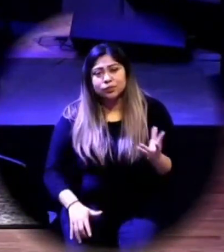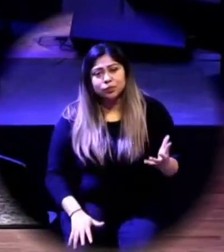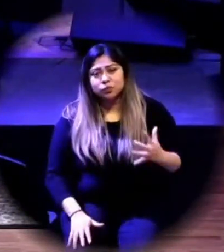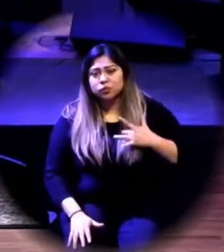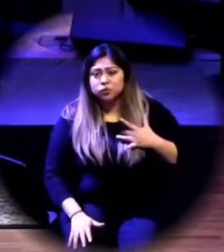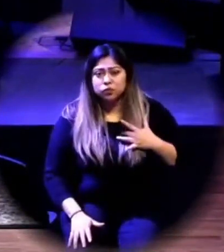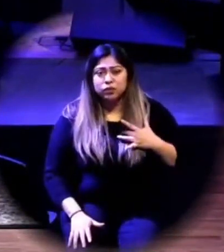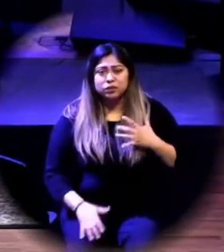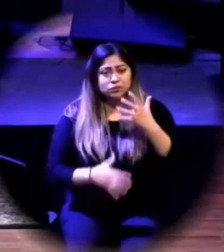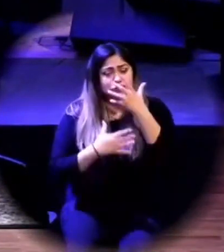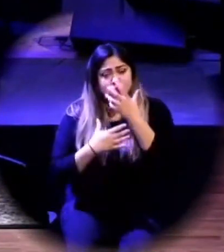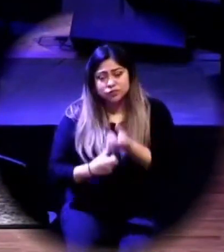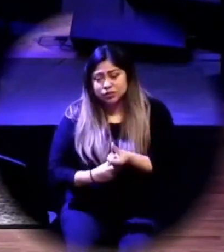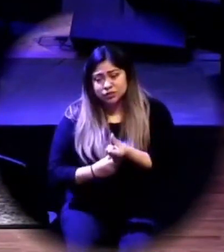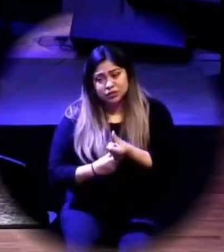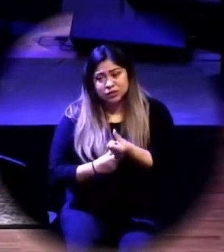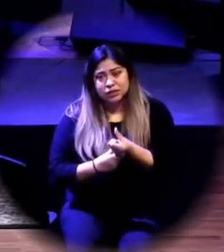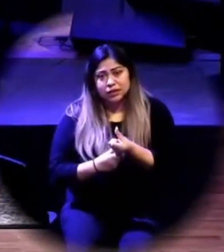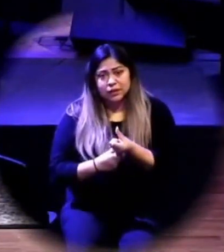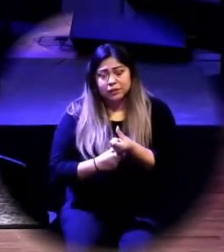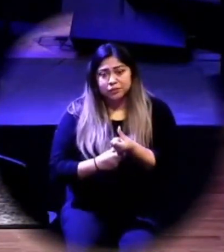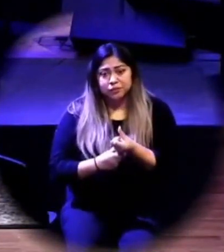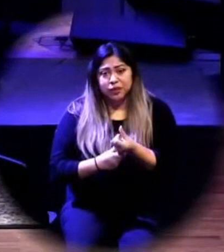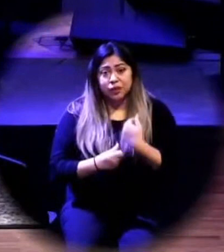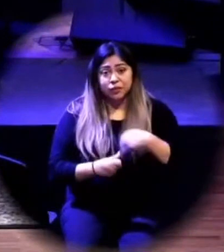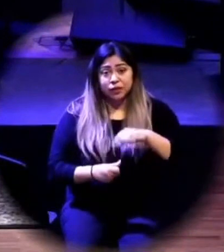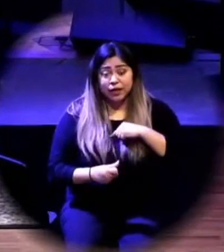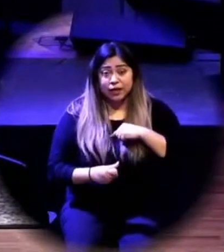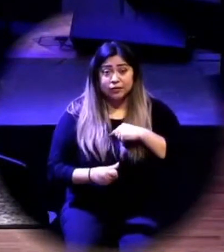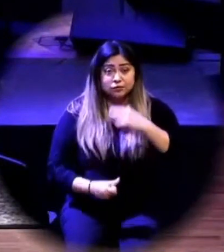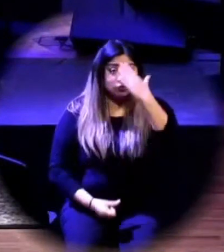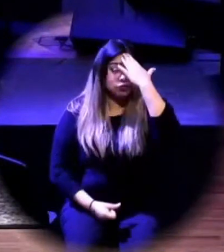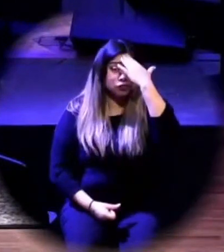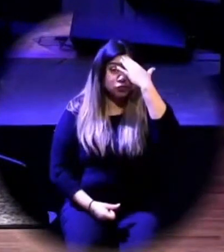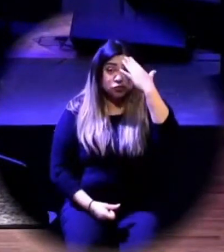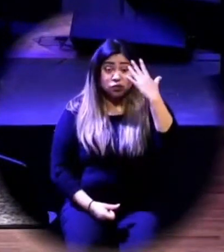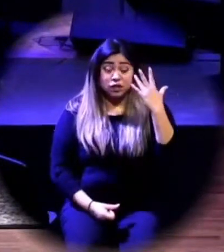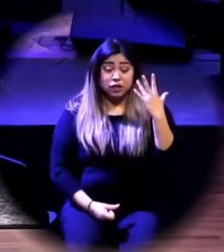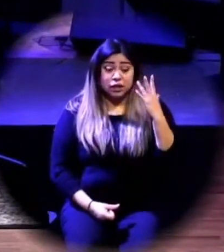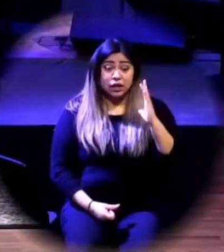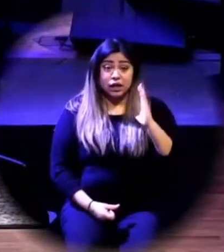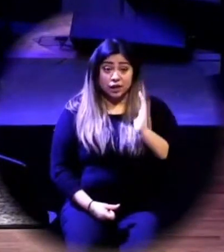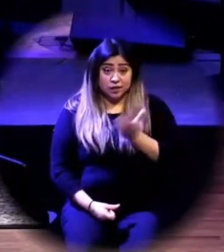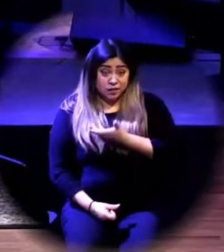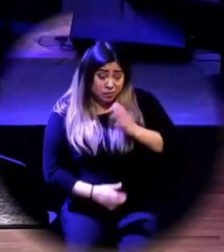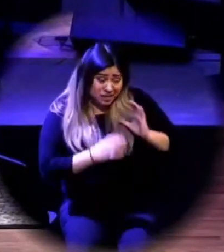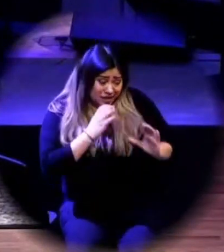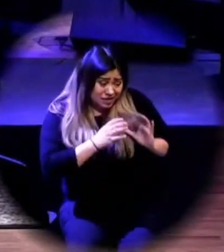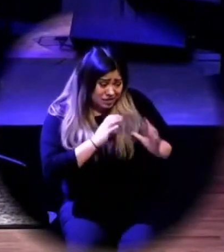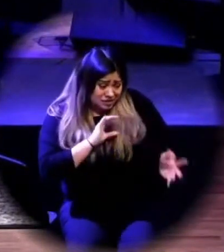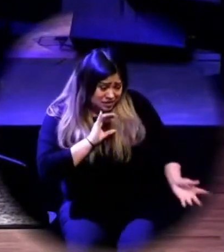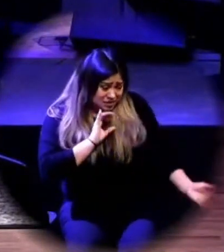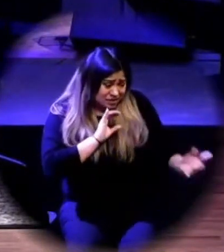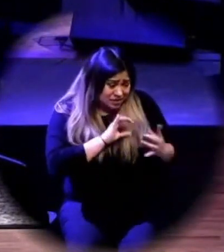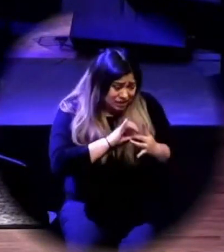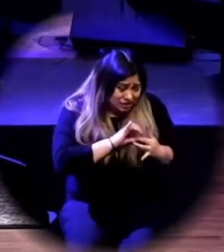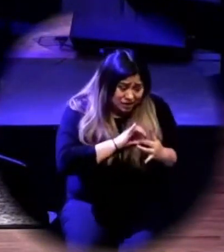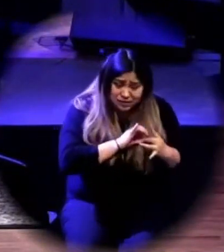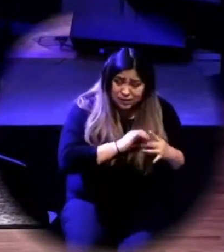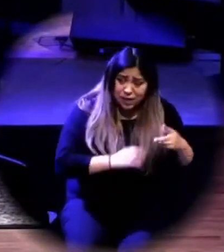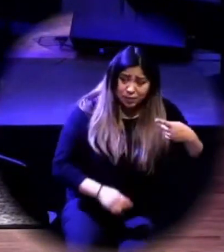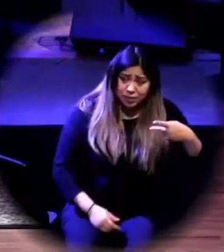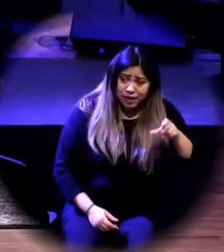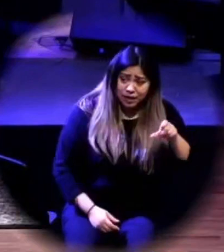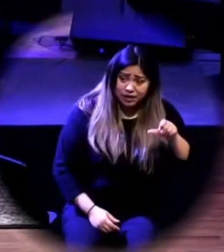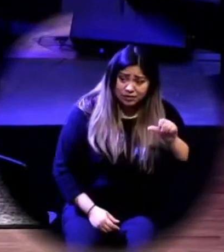we trusted that even though we could not be aware of whether or not our communication was connecting to Patsy's soul,